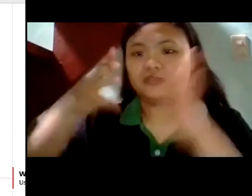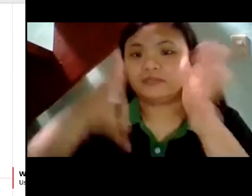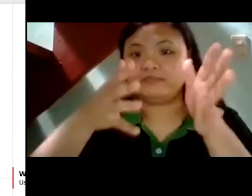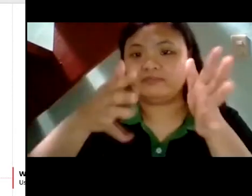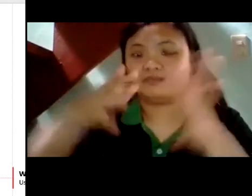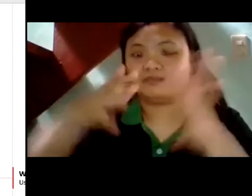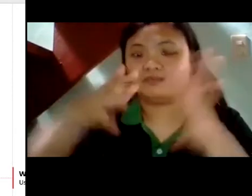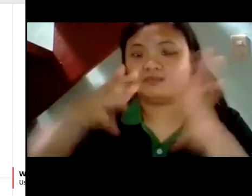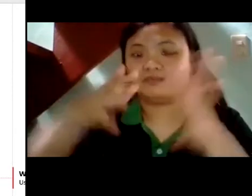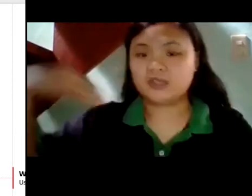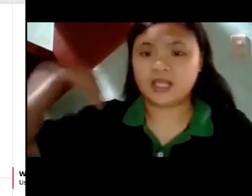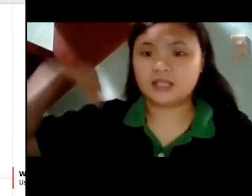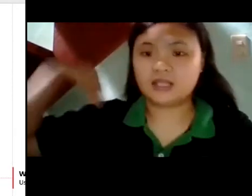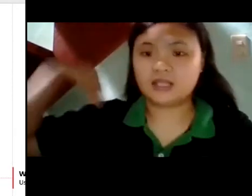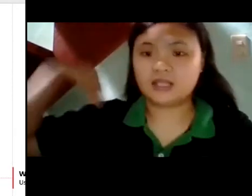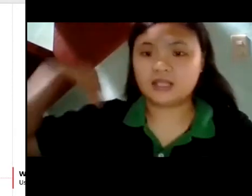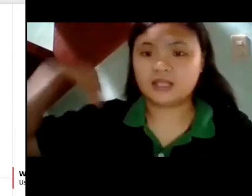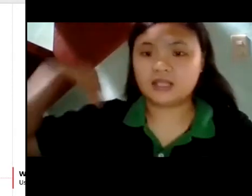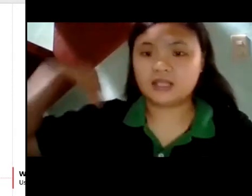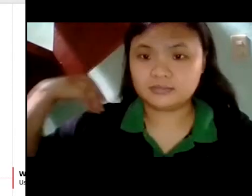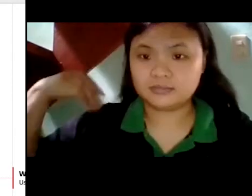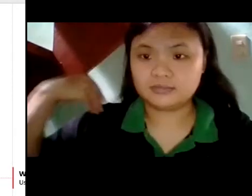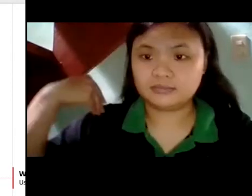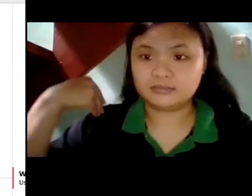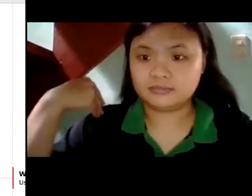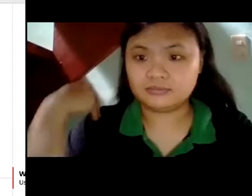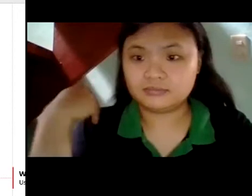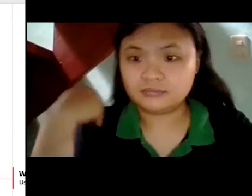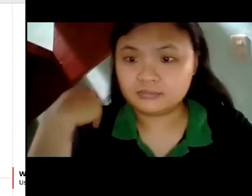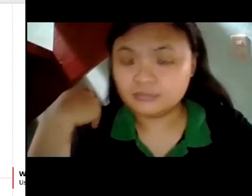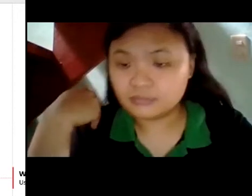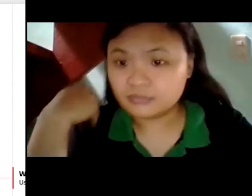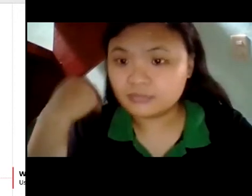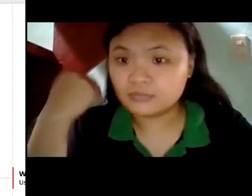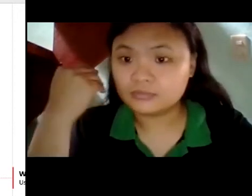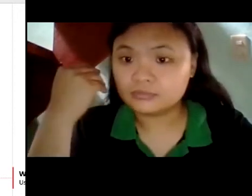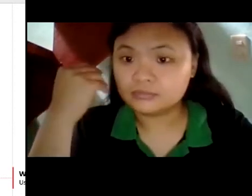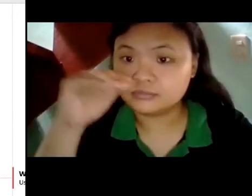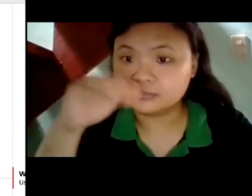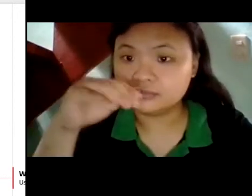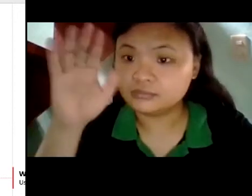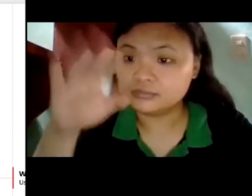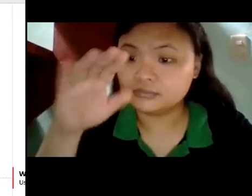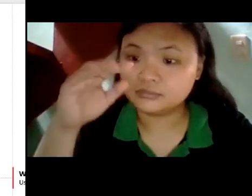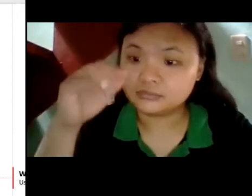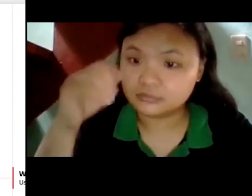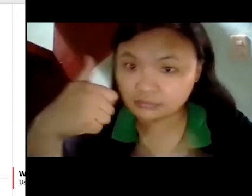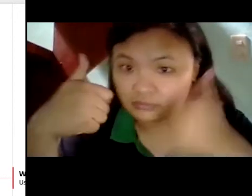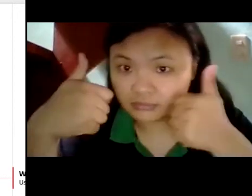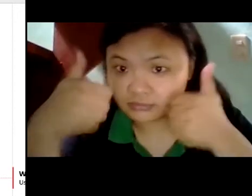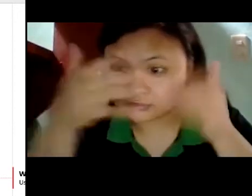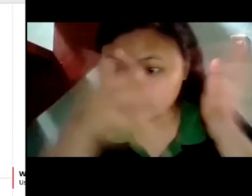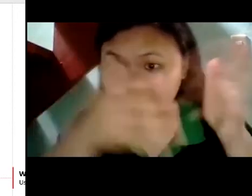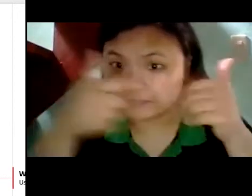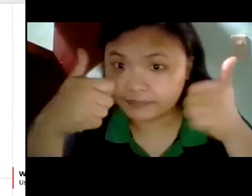Not yet. Not yet. This Okay. is fine how it is. okay.